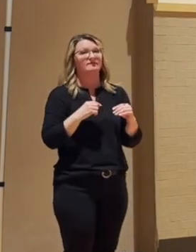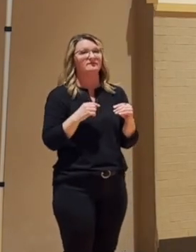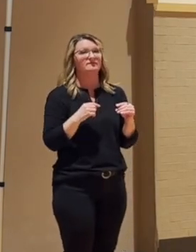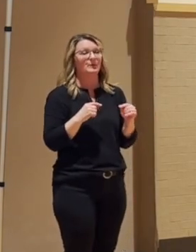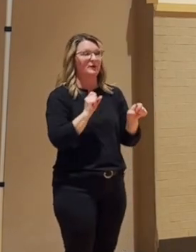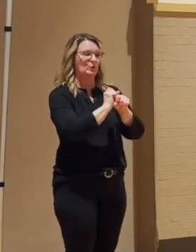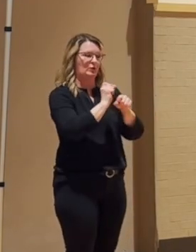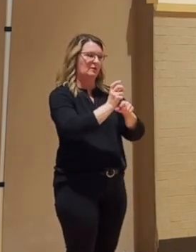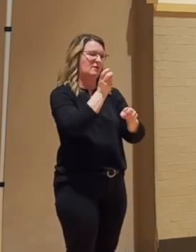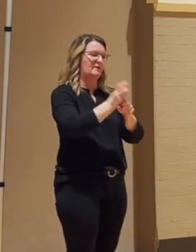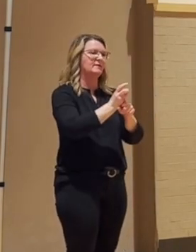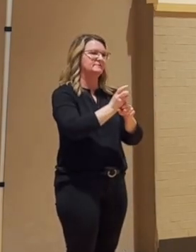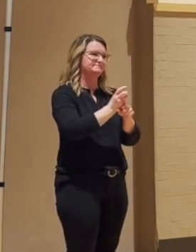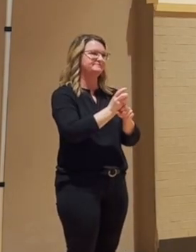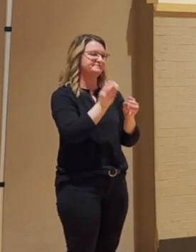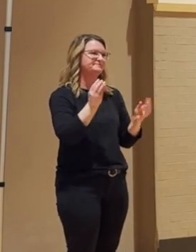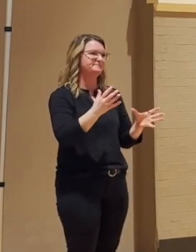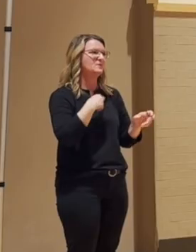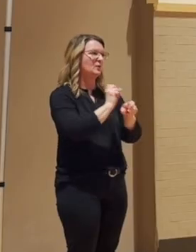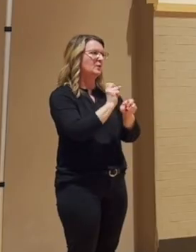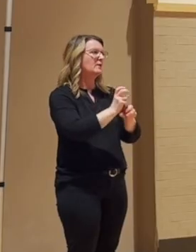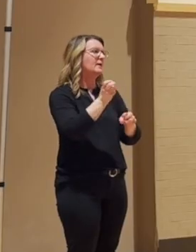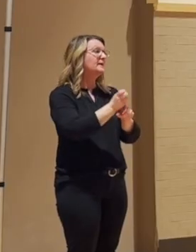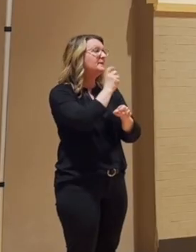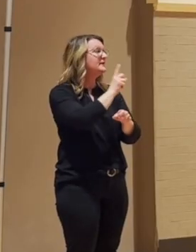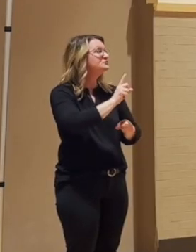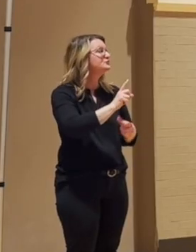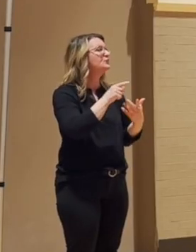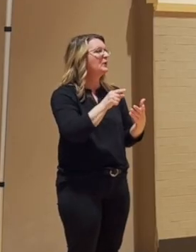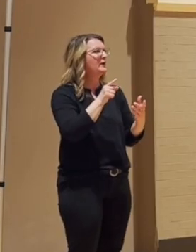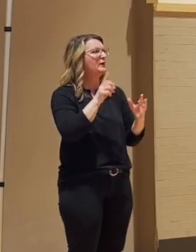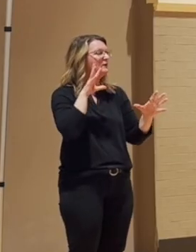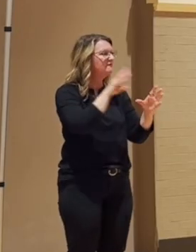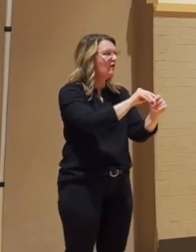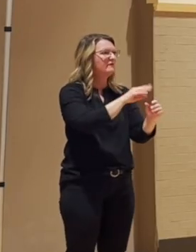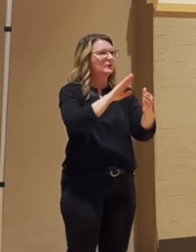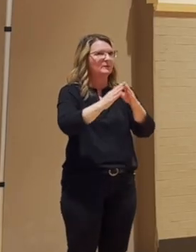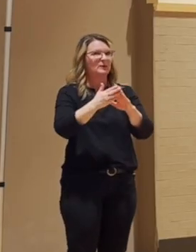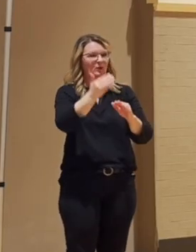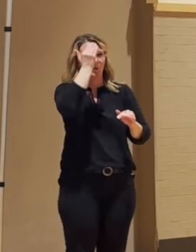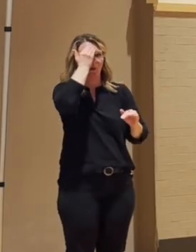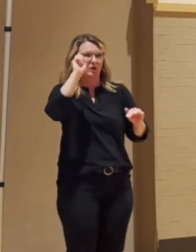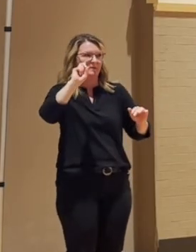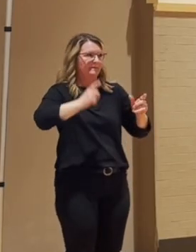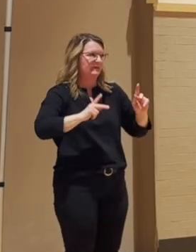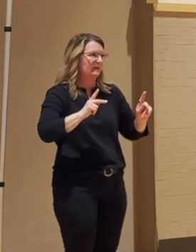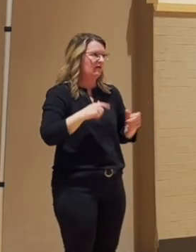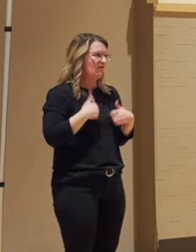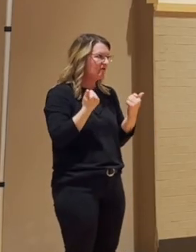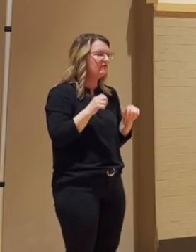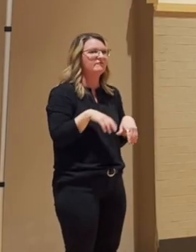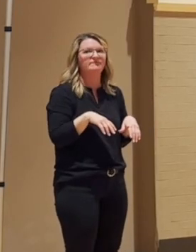been working hard. I will say that we have been working hard to make sure that we are in the community, we are where the people are, that we